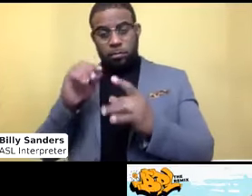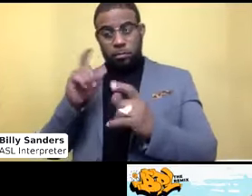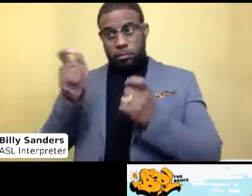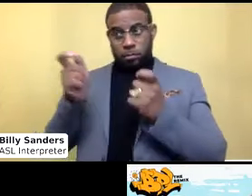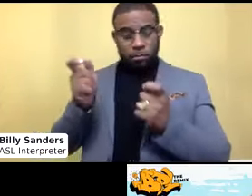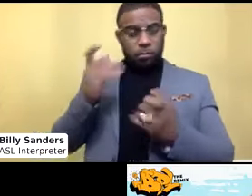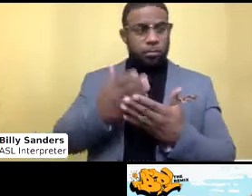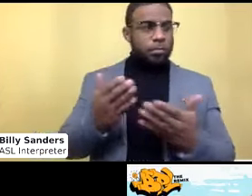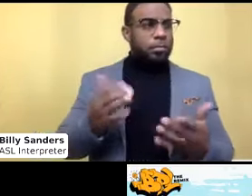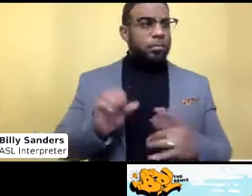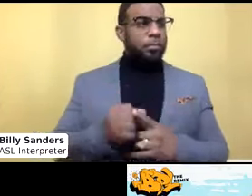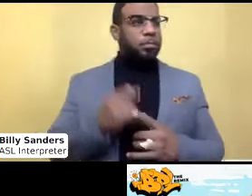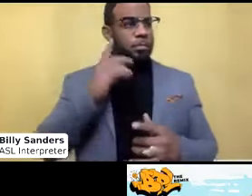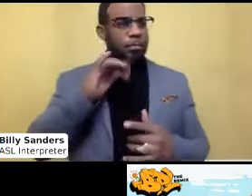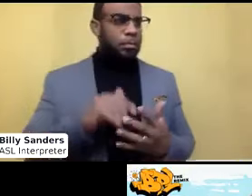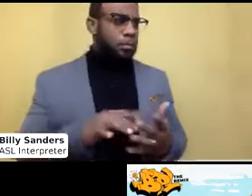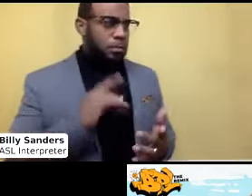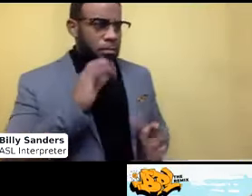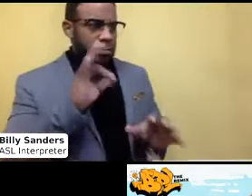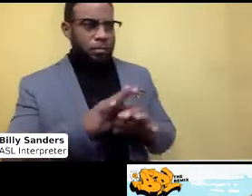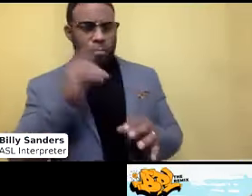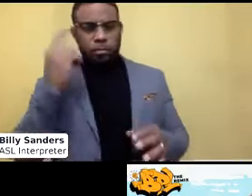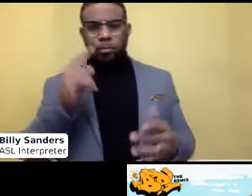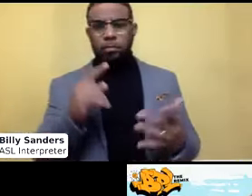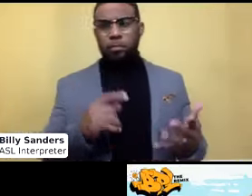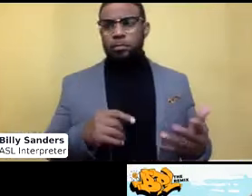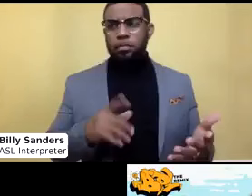governance situation. In other words, they're not just voting for